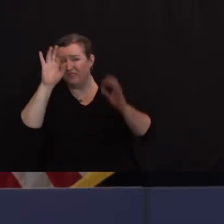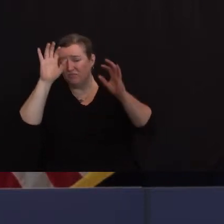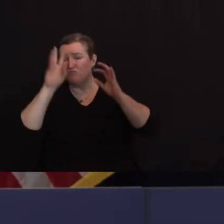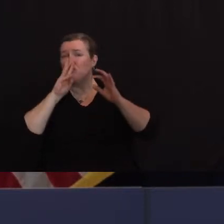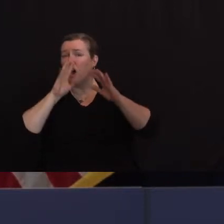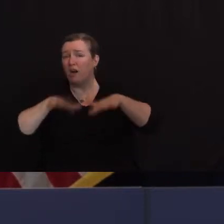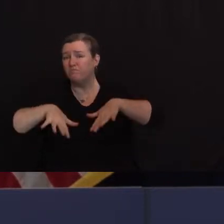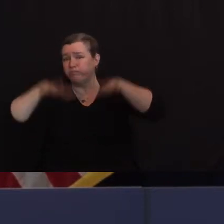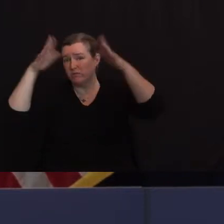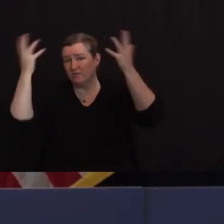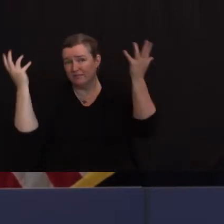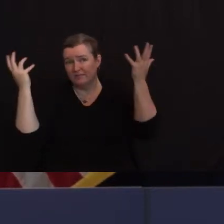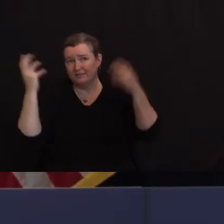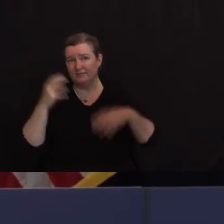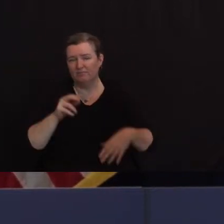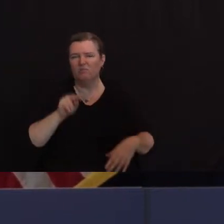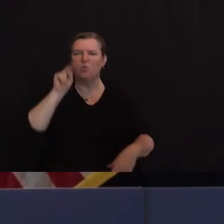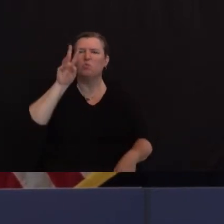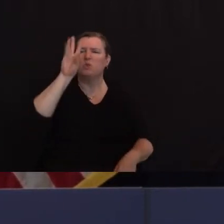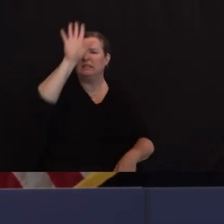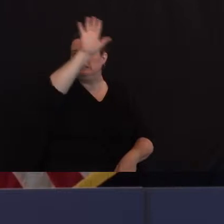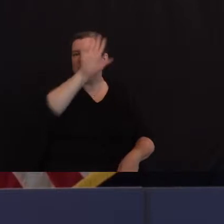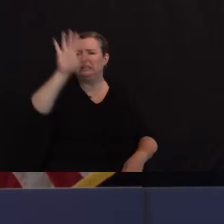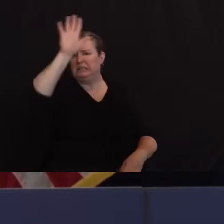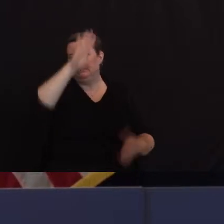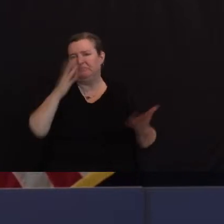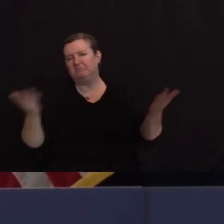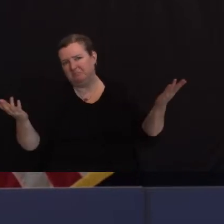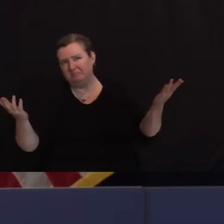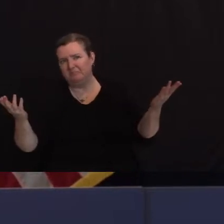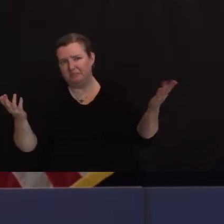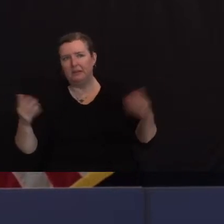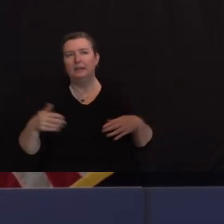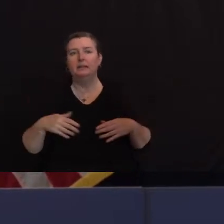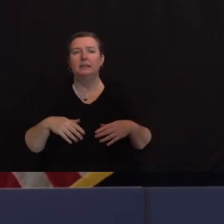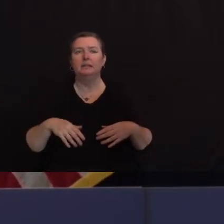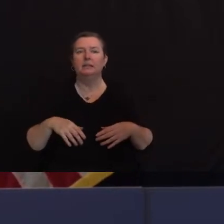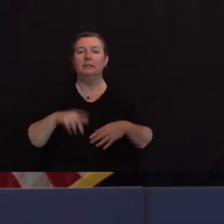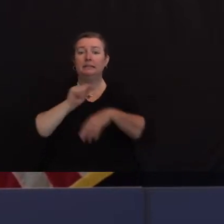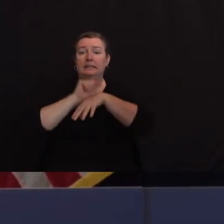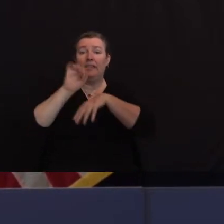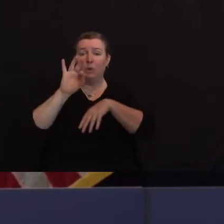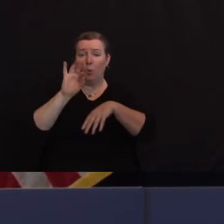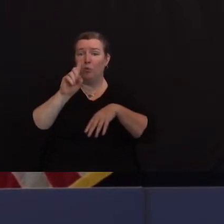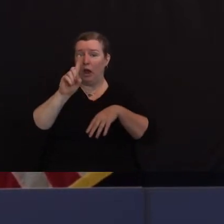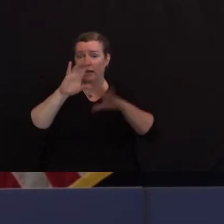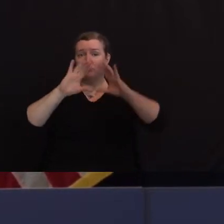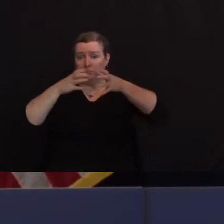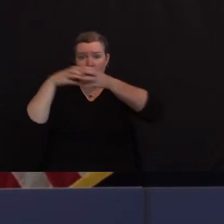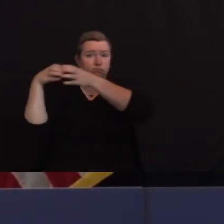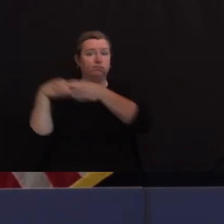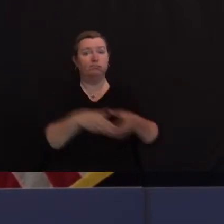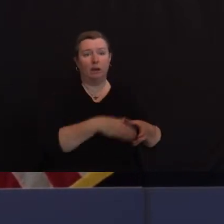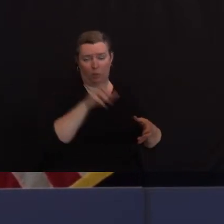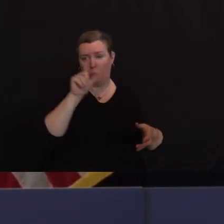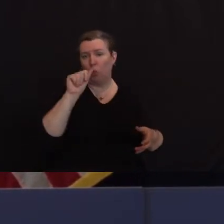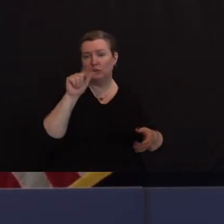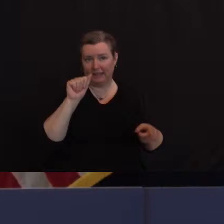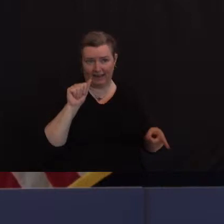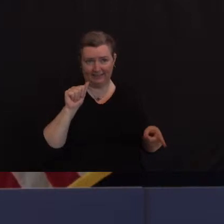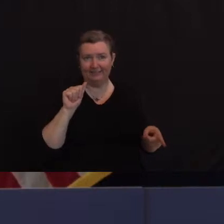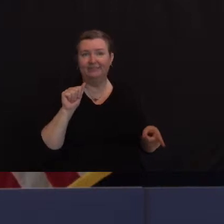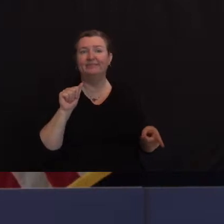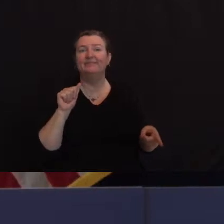counties. As far as Task Force 1s, they did get down to Alabama, staged in Alabama over the weekend.